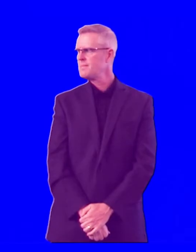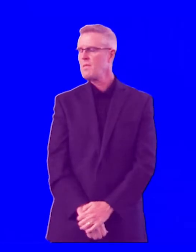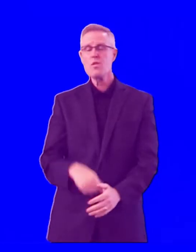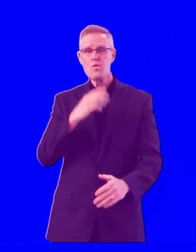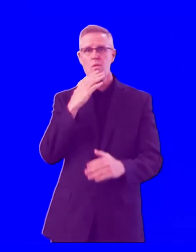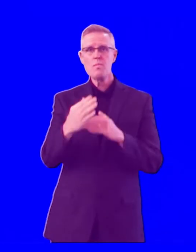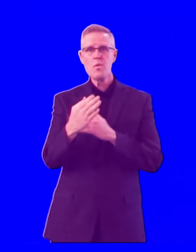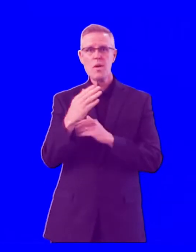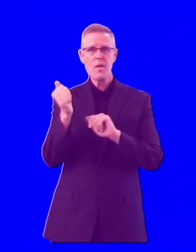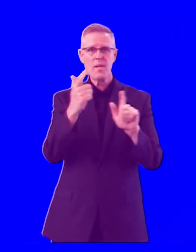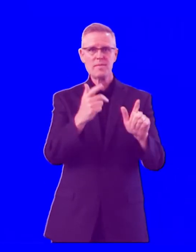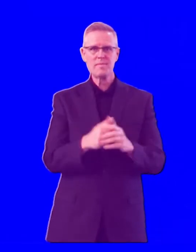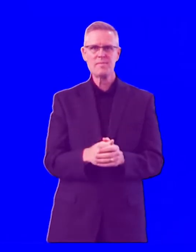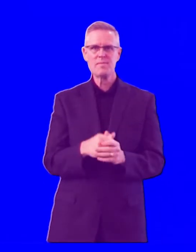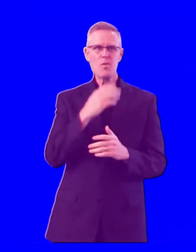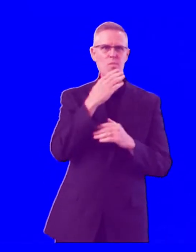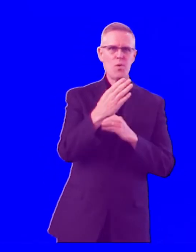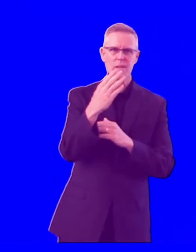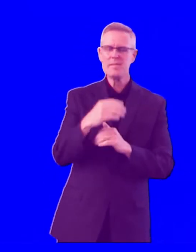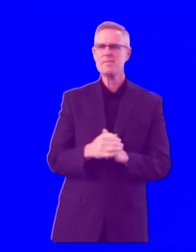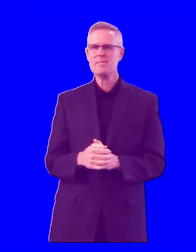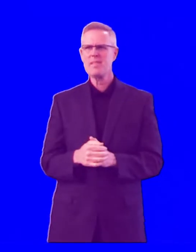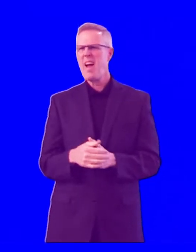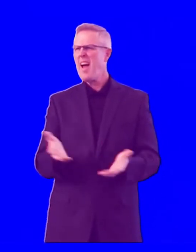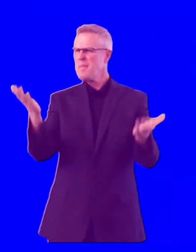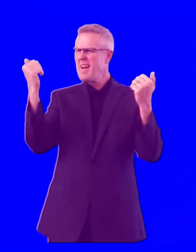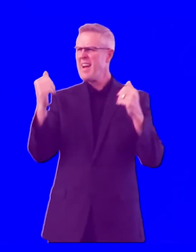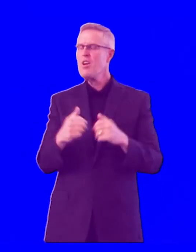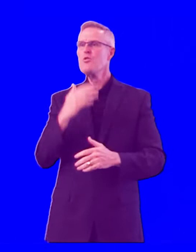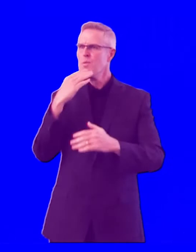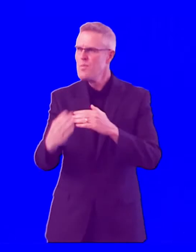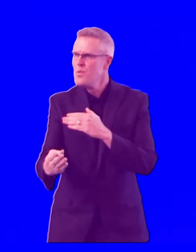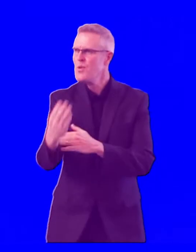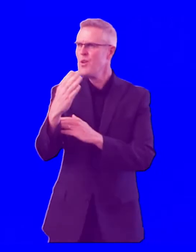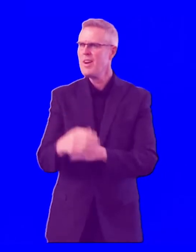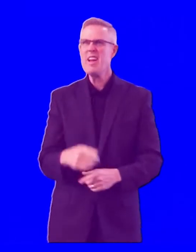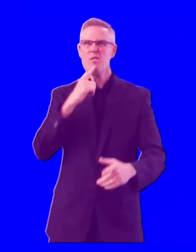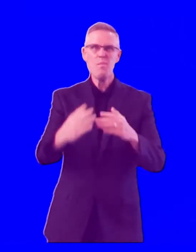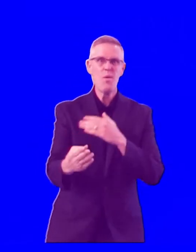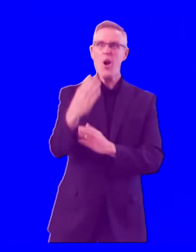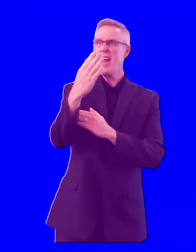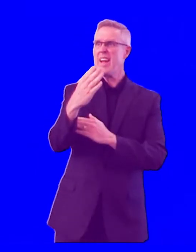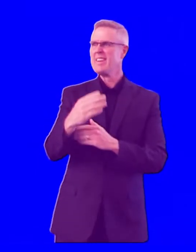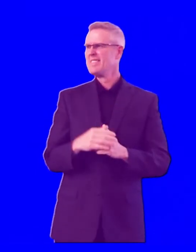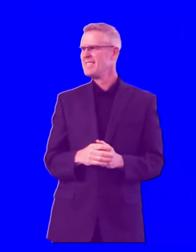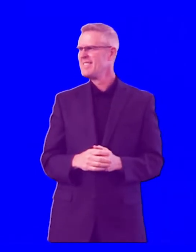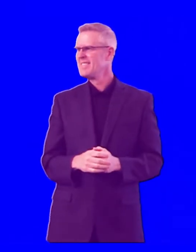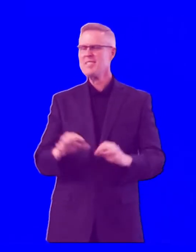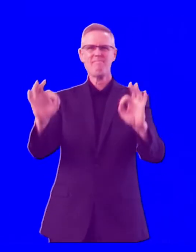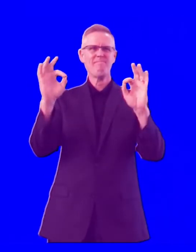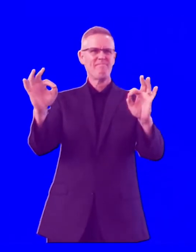Good morning, everybody. Good morning. Oh, you guys can do better than that. Good morning, everybody. Good morning.